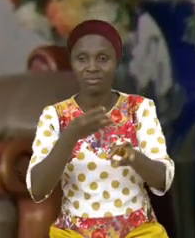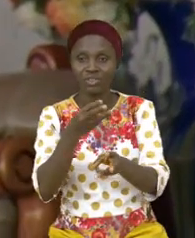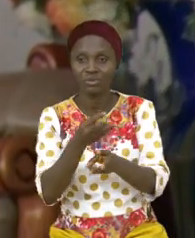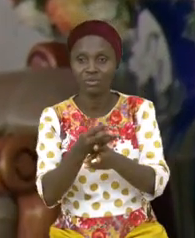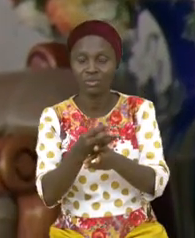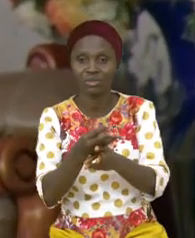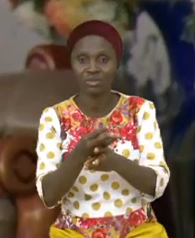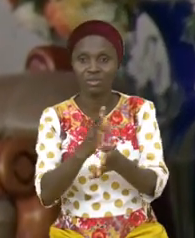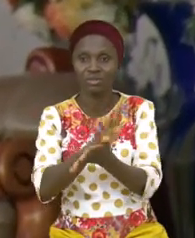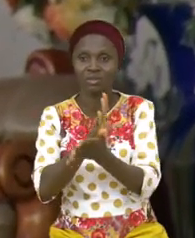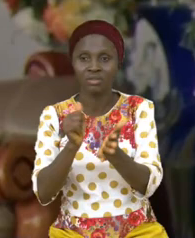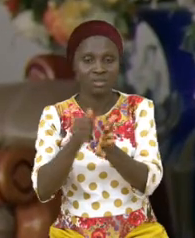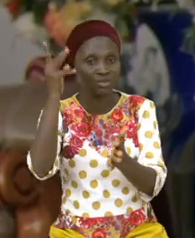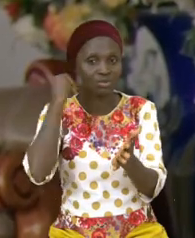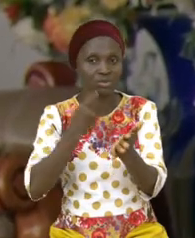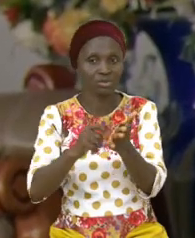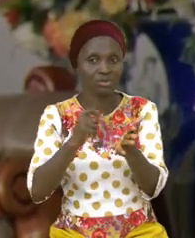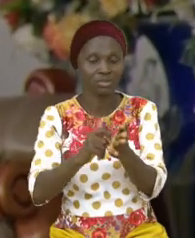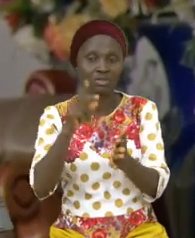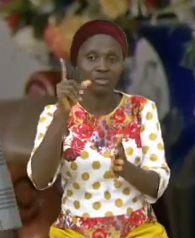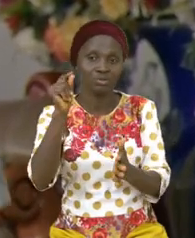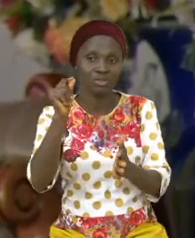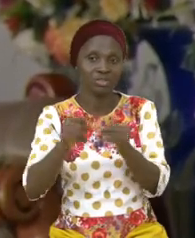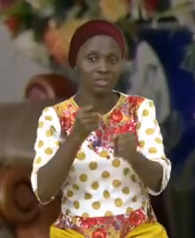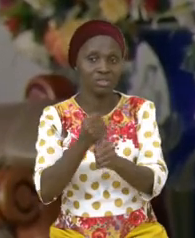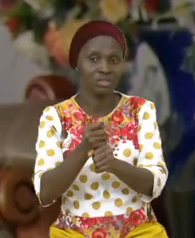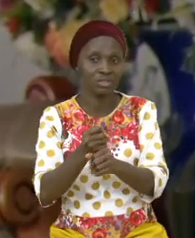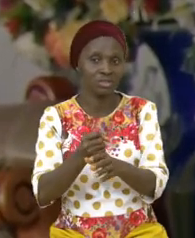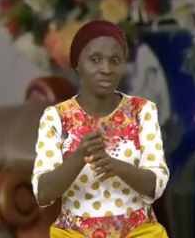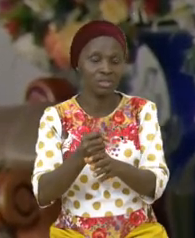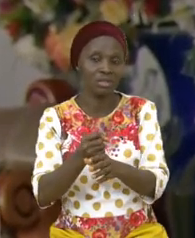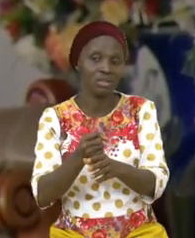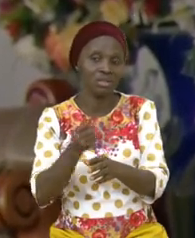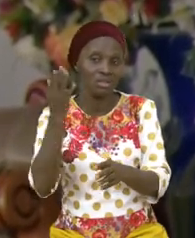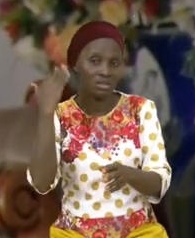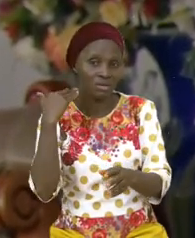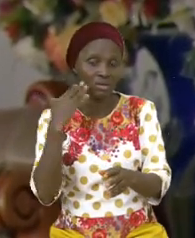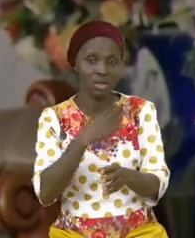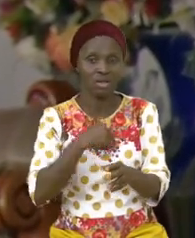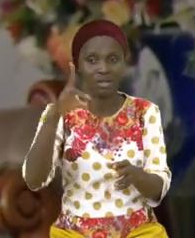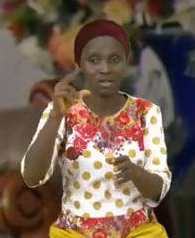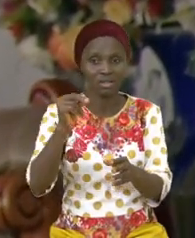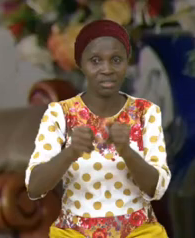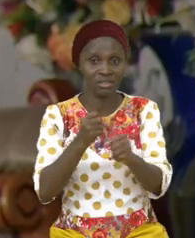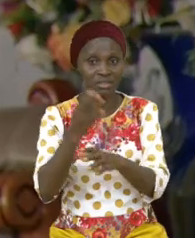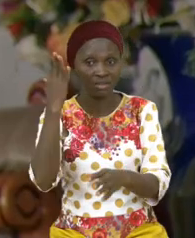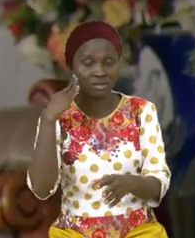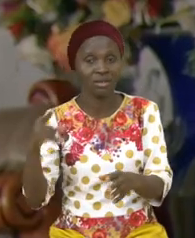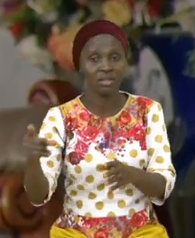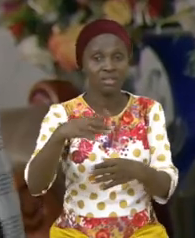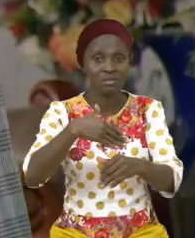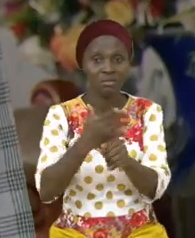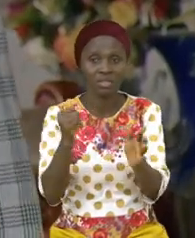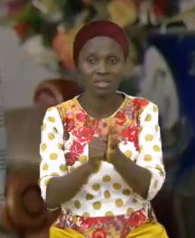written 20 years ago, 30 years ago, it makes those encyclopedias